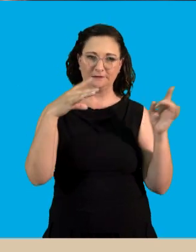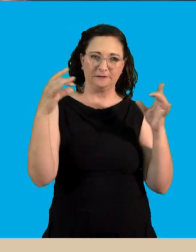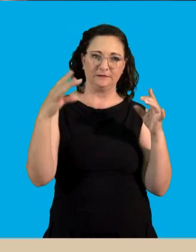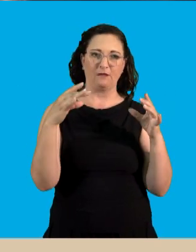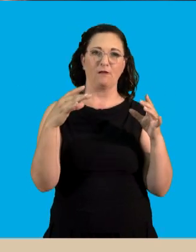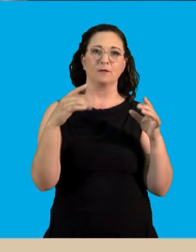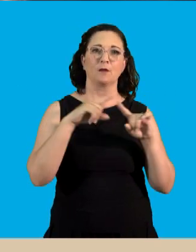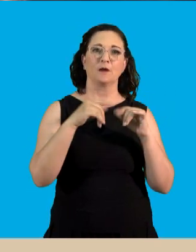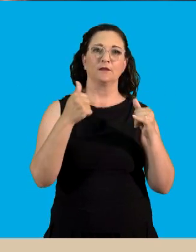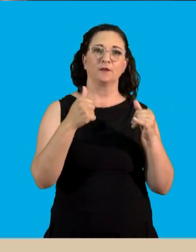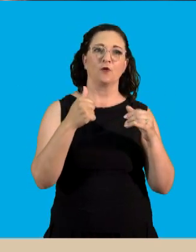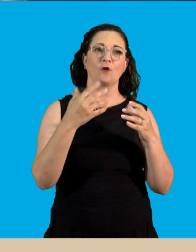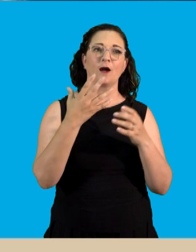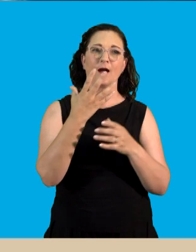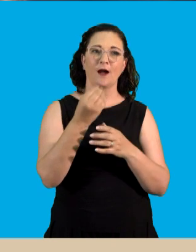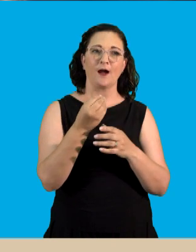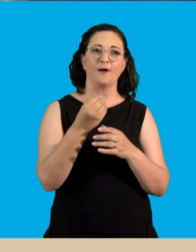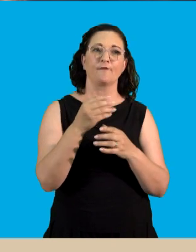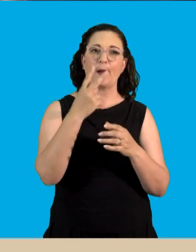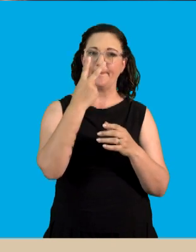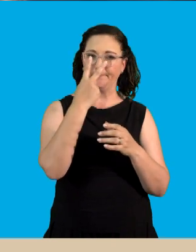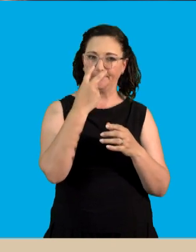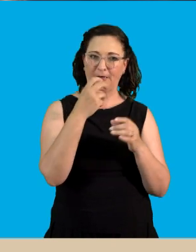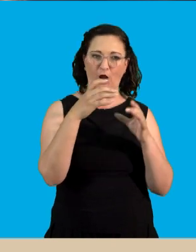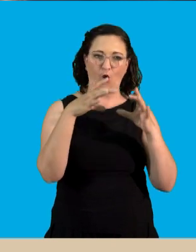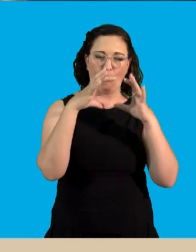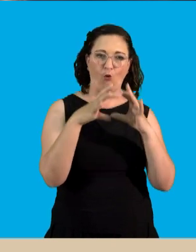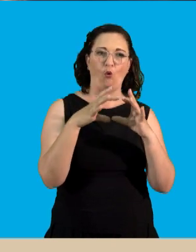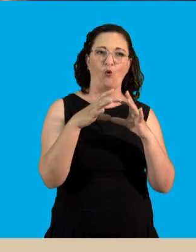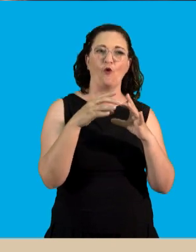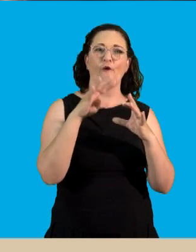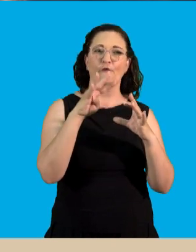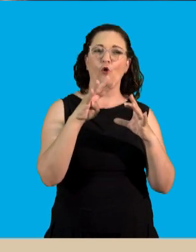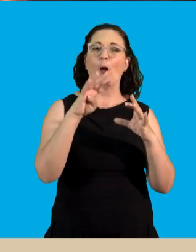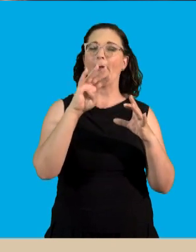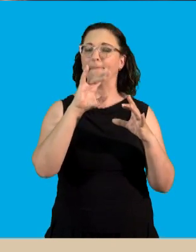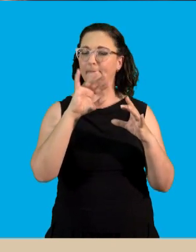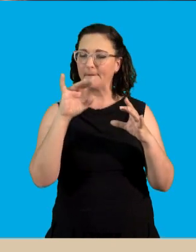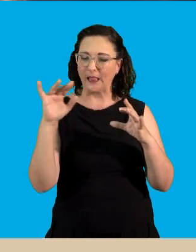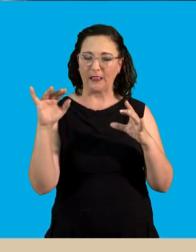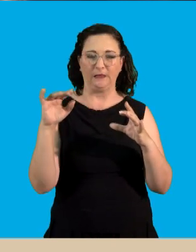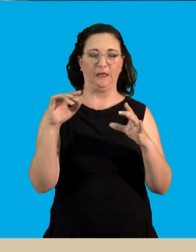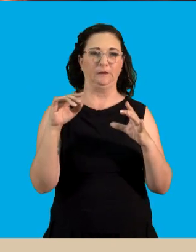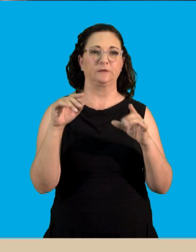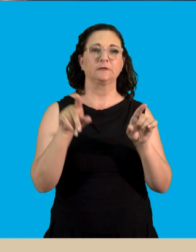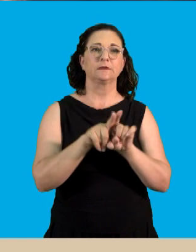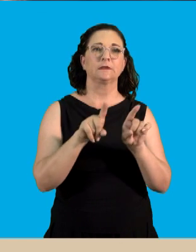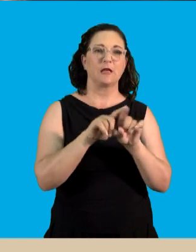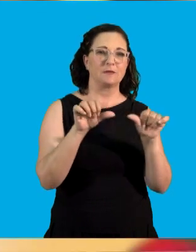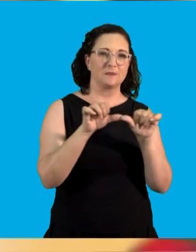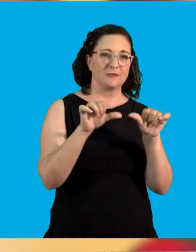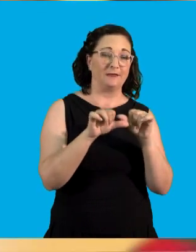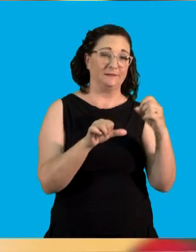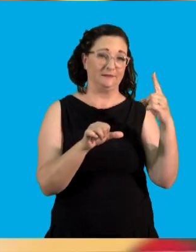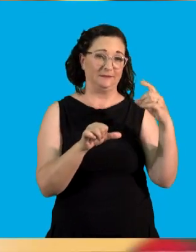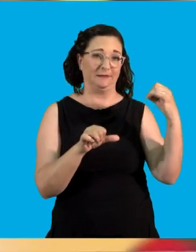with a black hole 4 million times the size of the sun in the middle. So you can just see that, as we